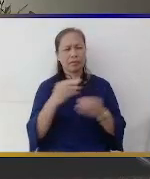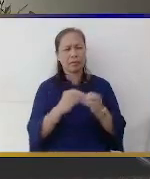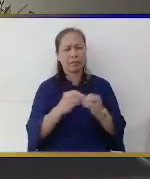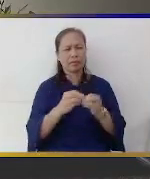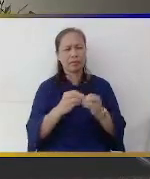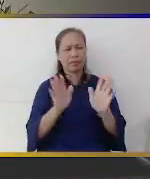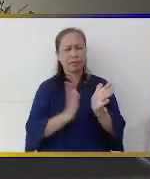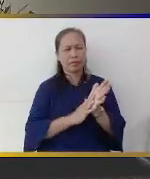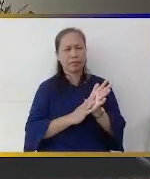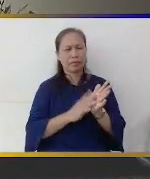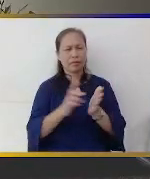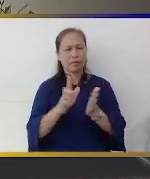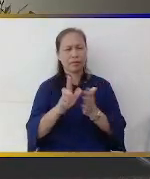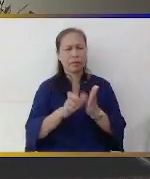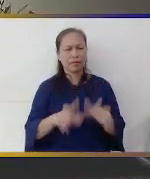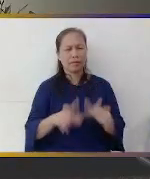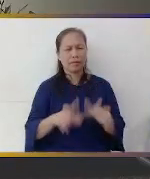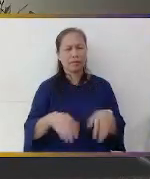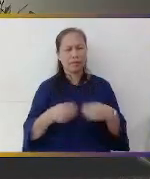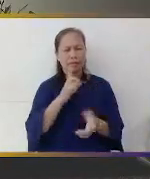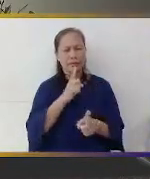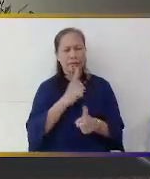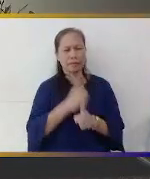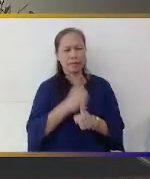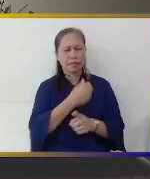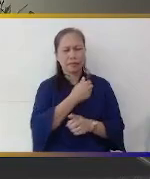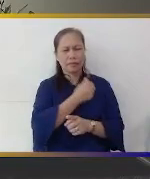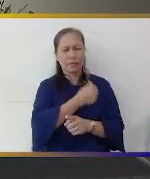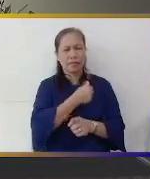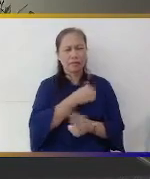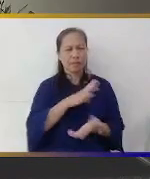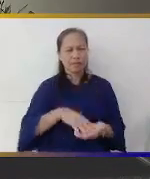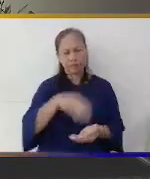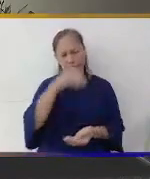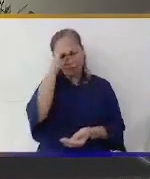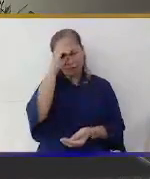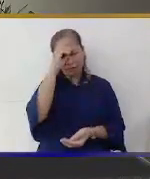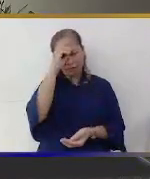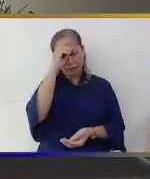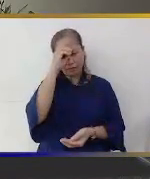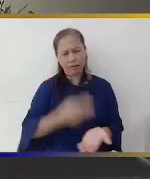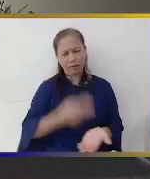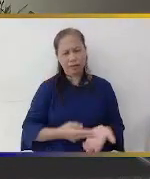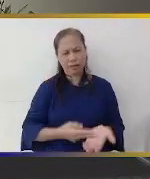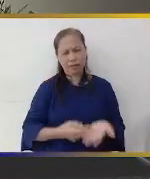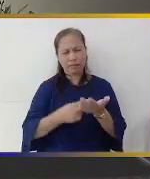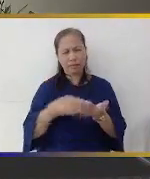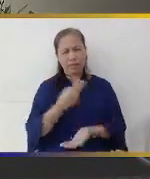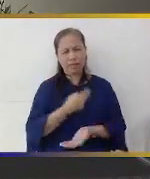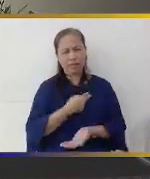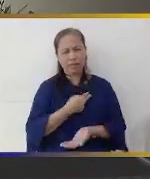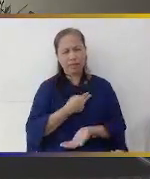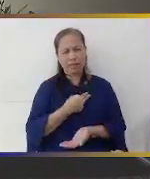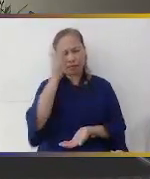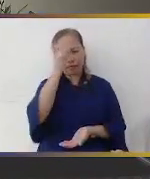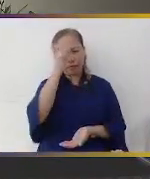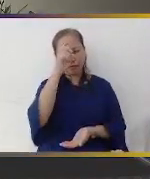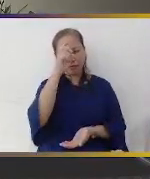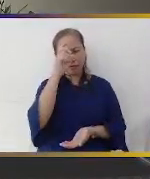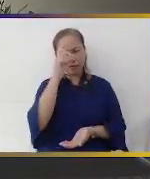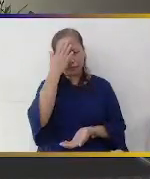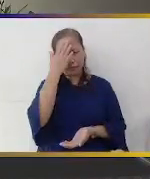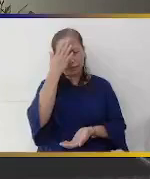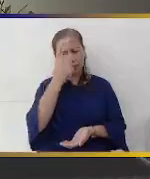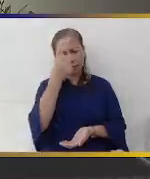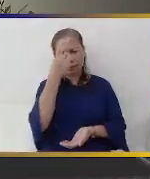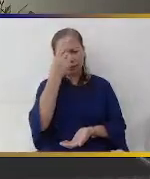lesson give us the right attitude onn Oh God and Uh help us all Oh God with your wisdom knowledge understanding